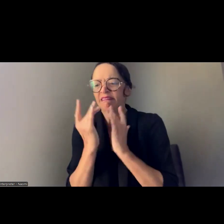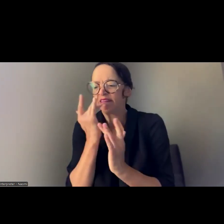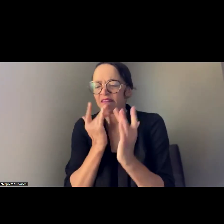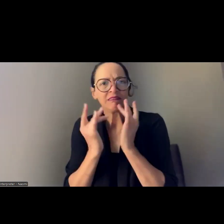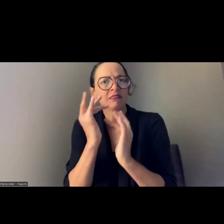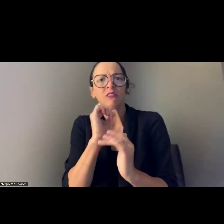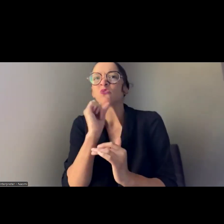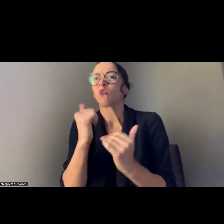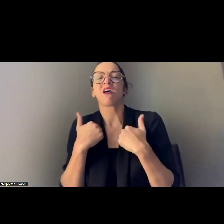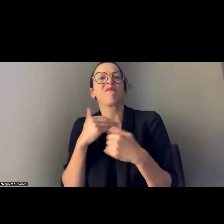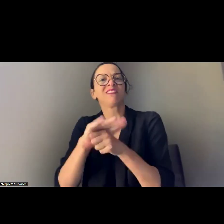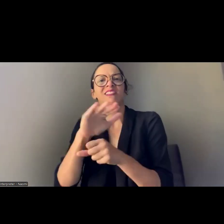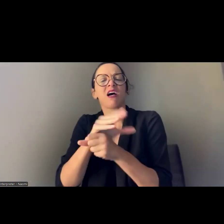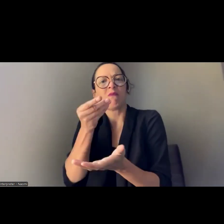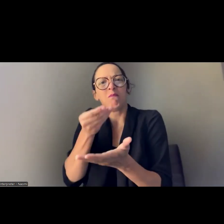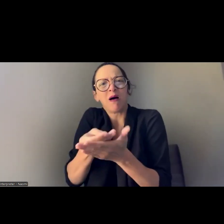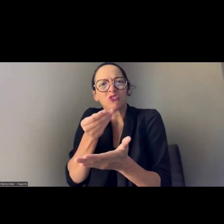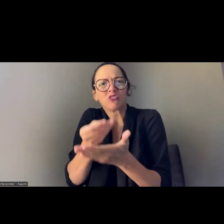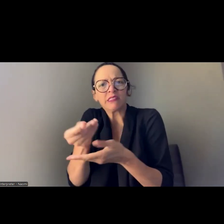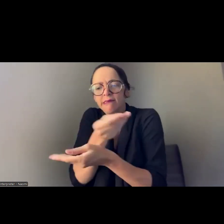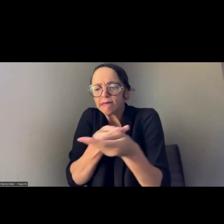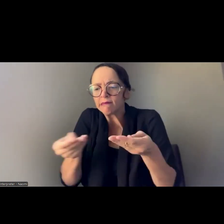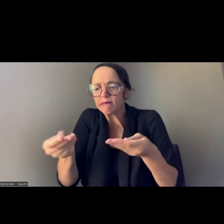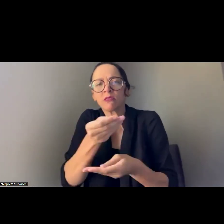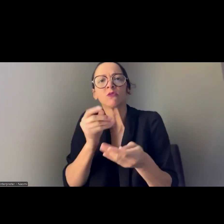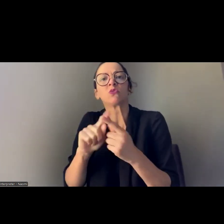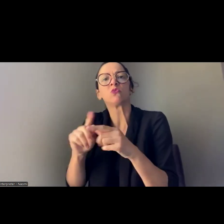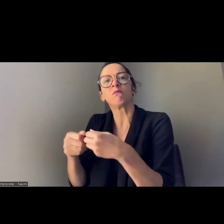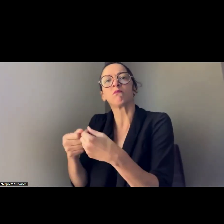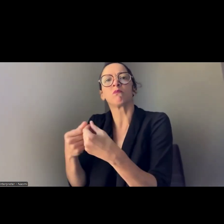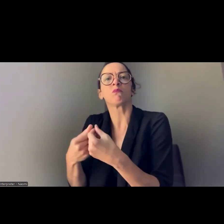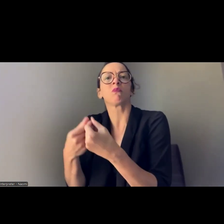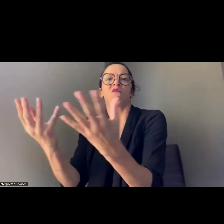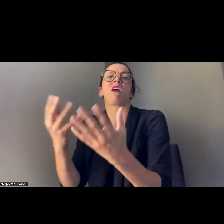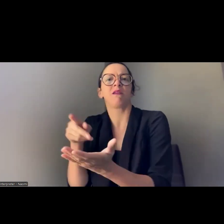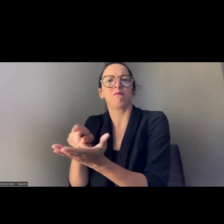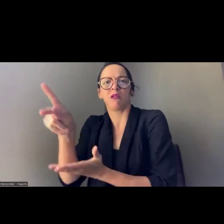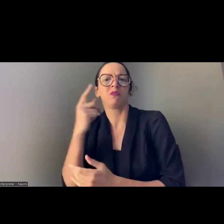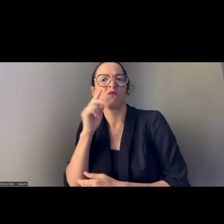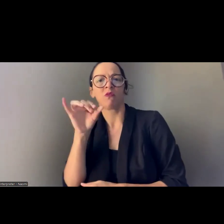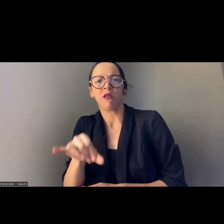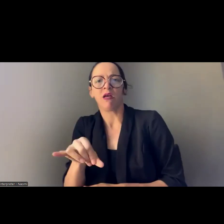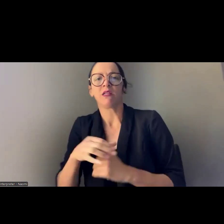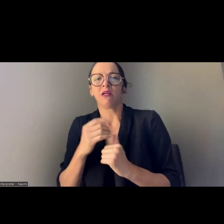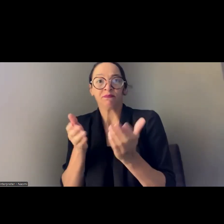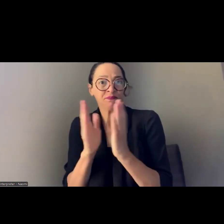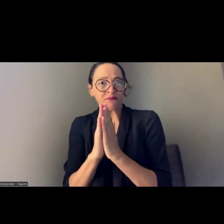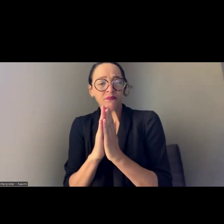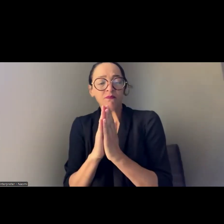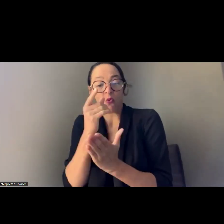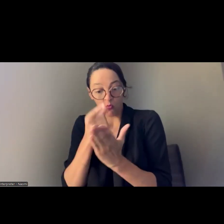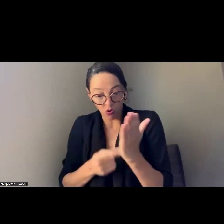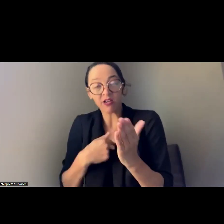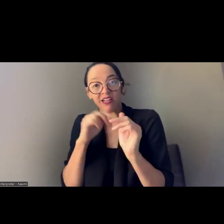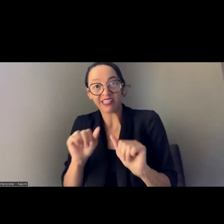And so I was asking them, well, what else can I do that doesn't cost me that much? Because I don't have that luxury. My